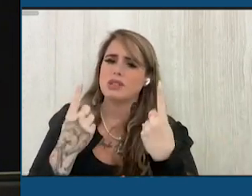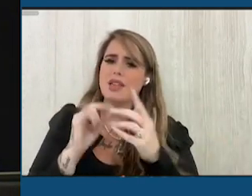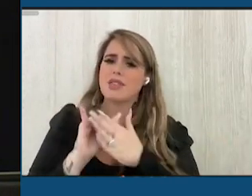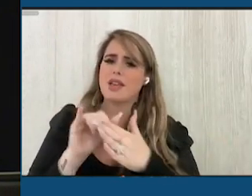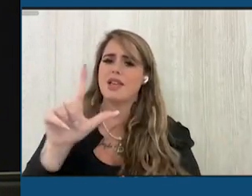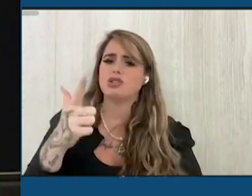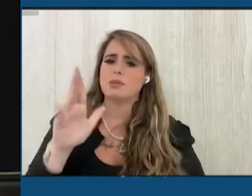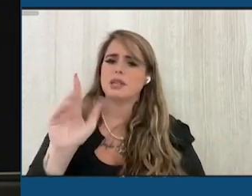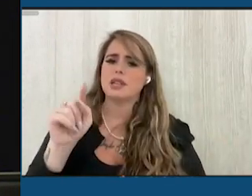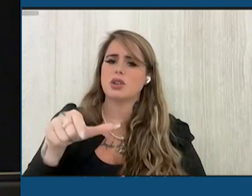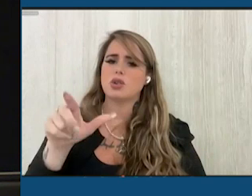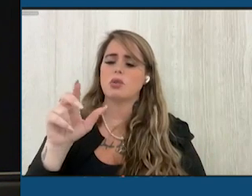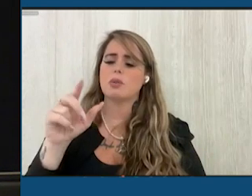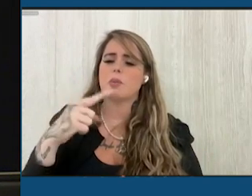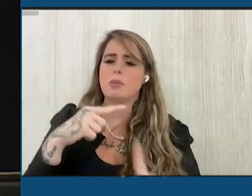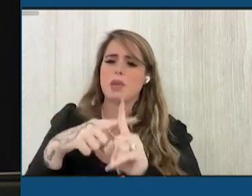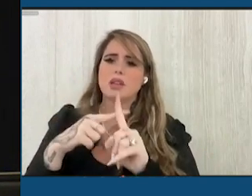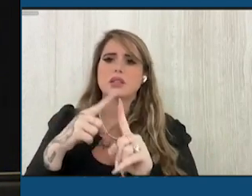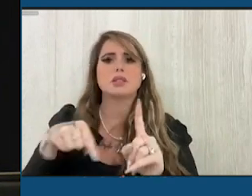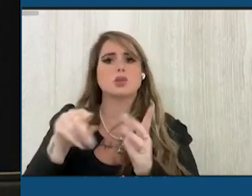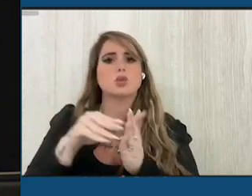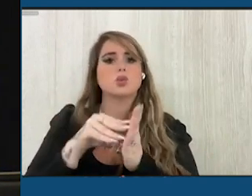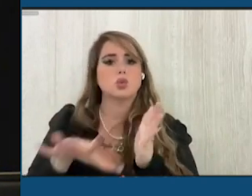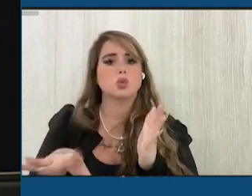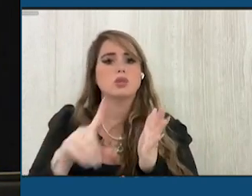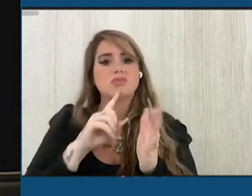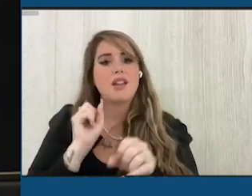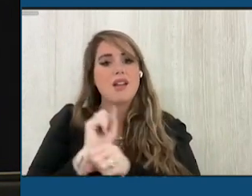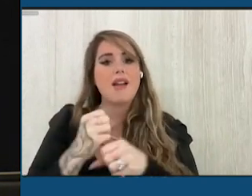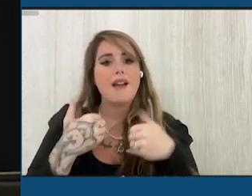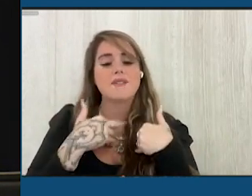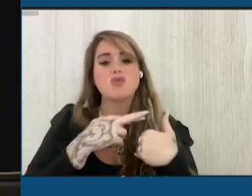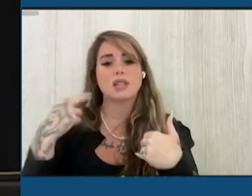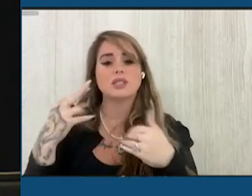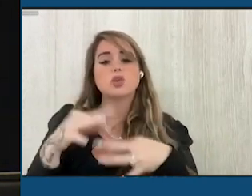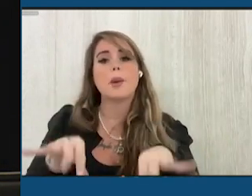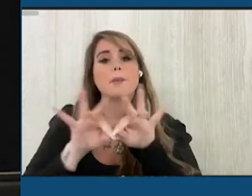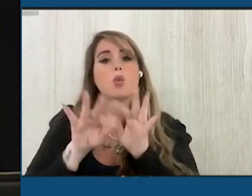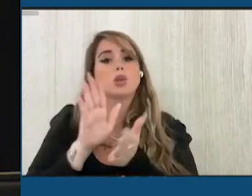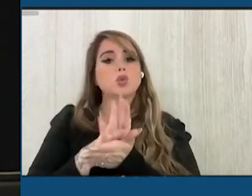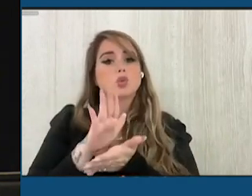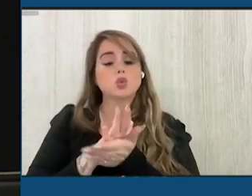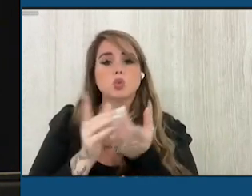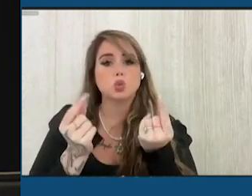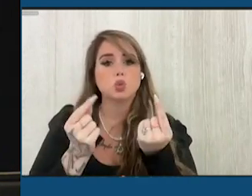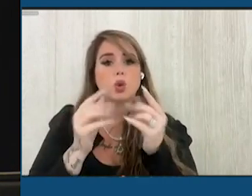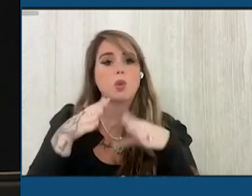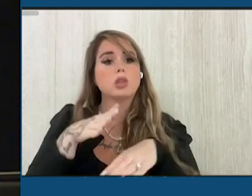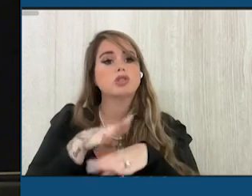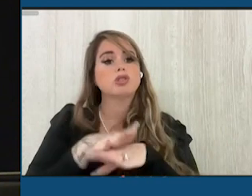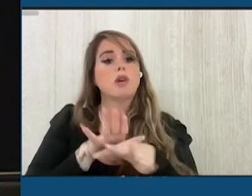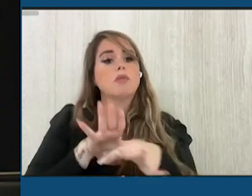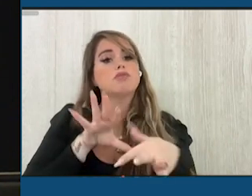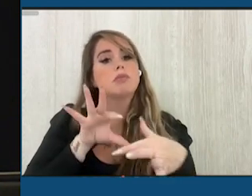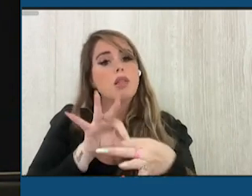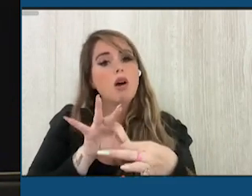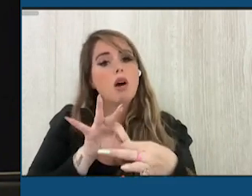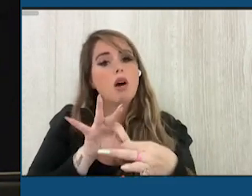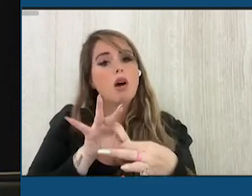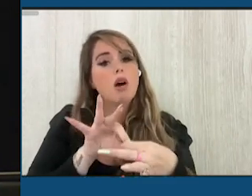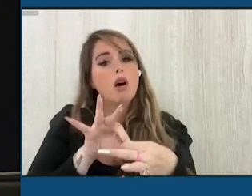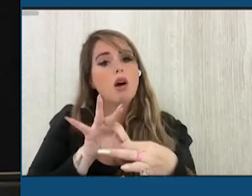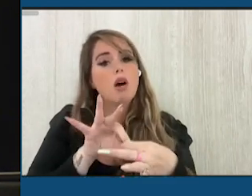students are at risk. And so what we want to make sure we do in schools is focus on belonging and inclusion. We want to make